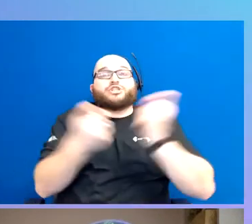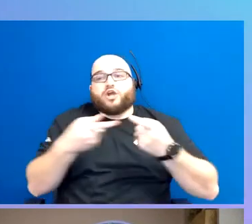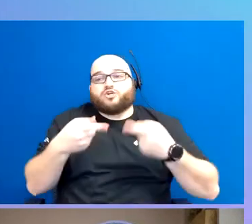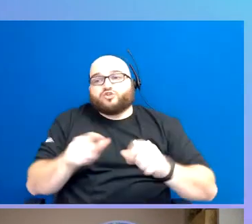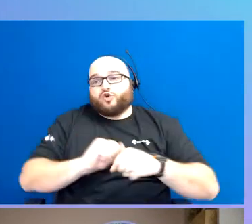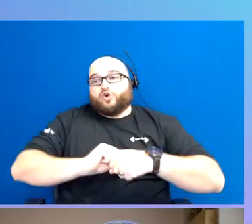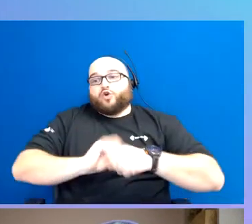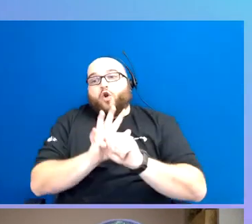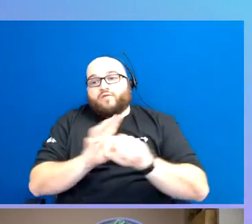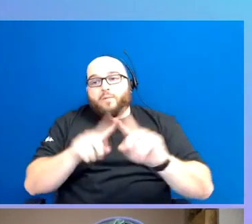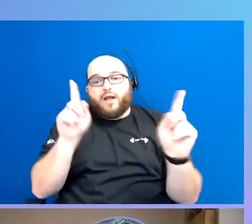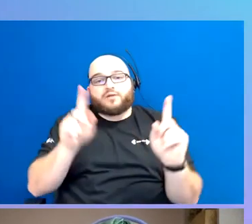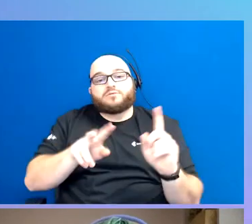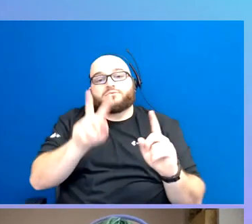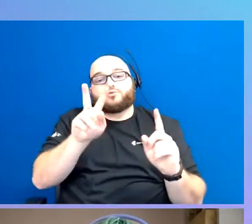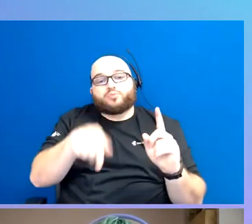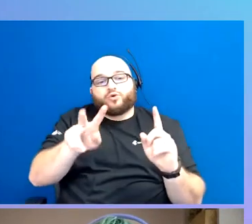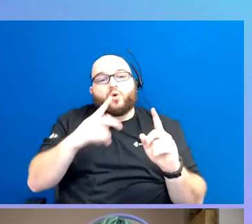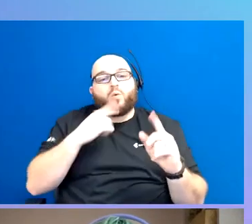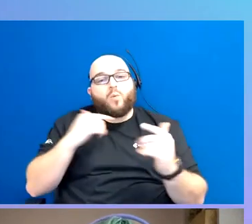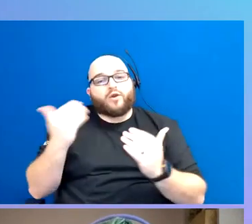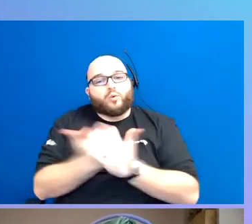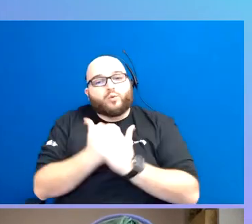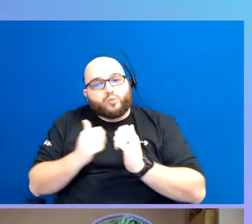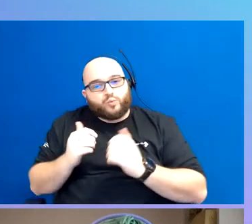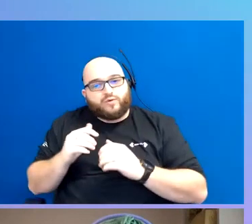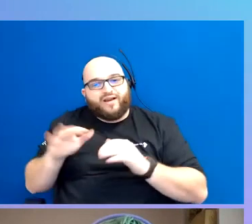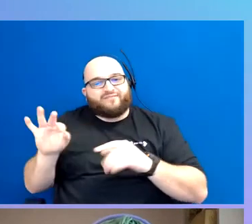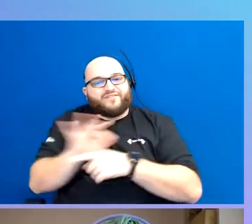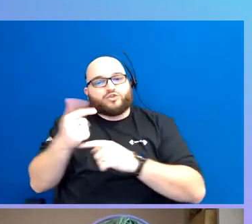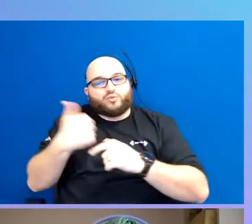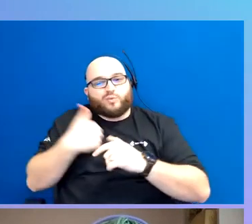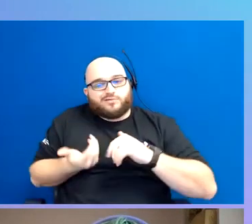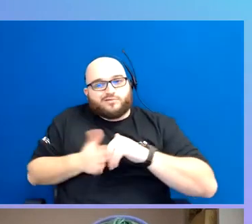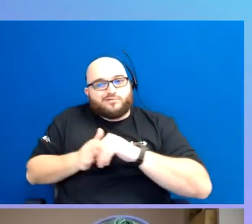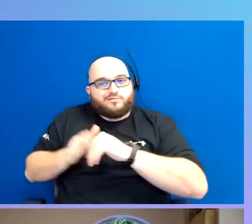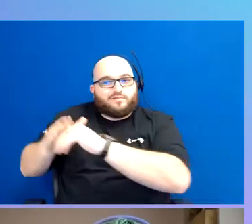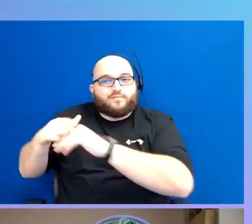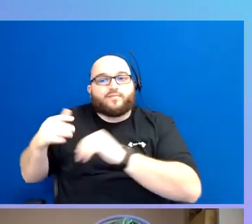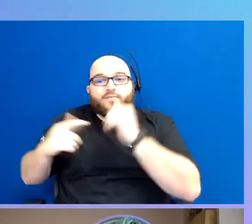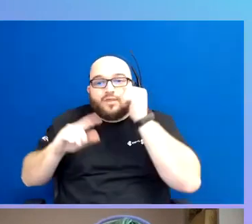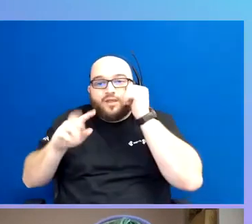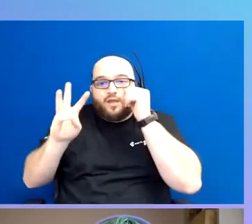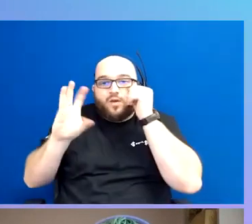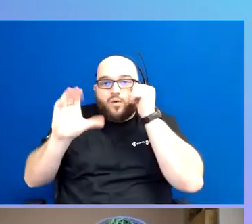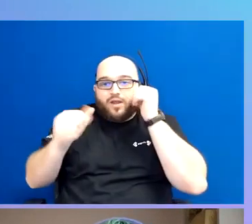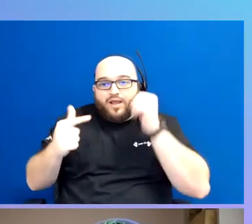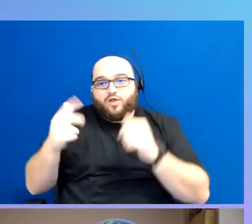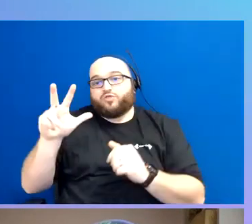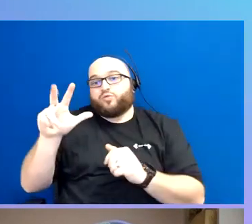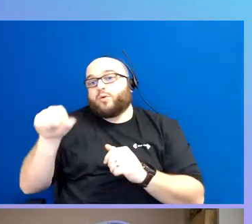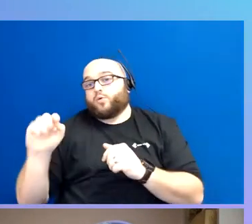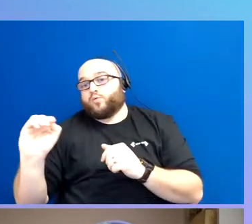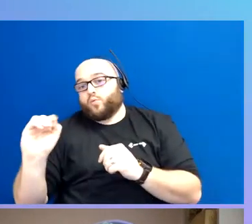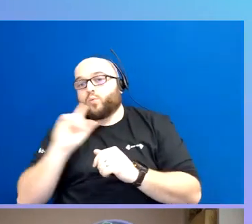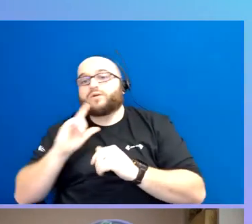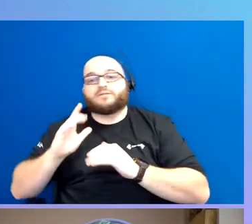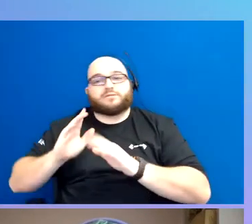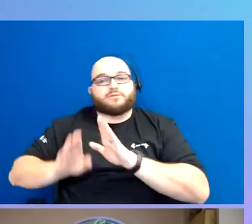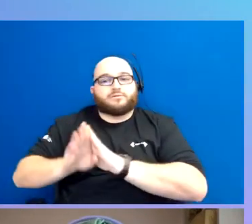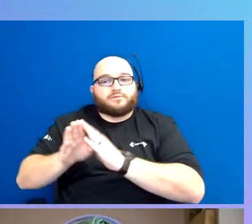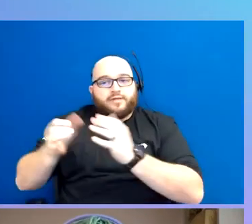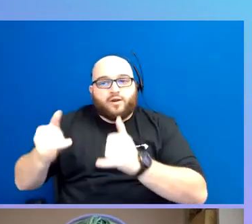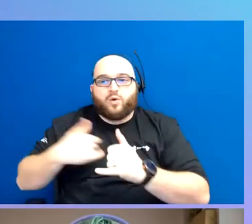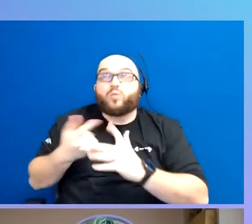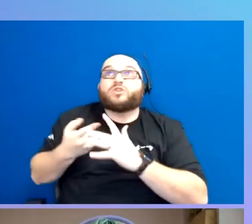But 2.2, we also added some new criteria. And then WCAG 3.0 is on the way. So the research for this